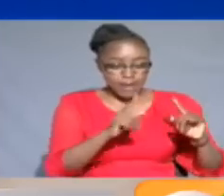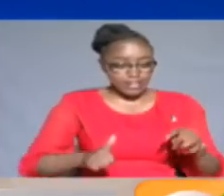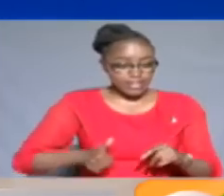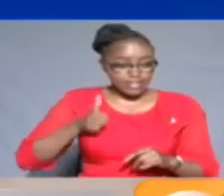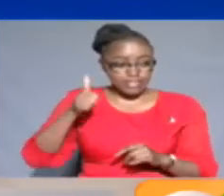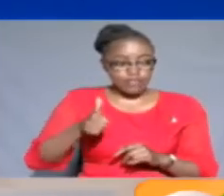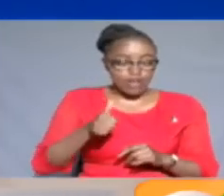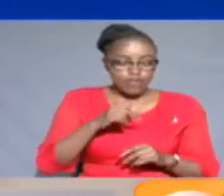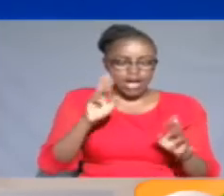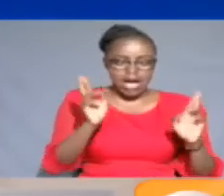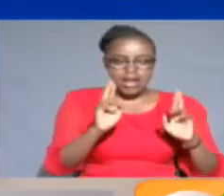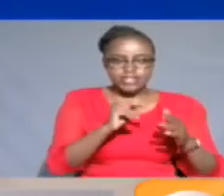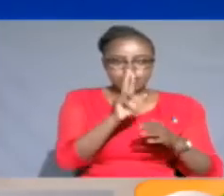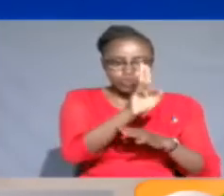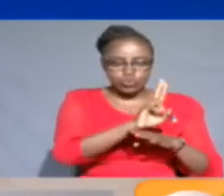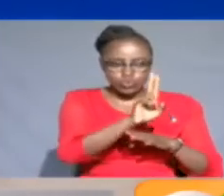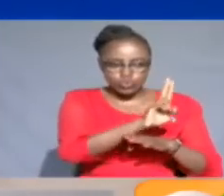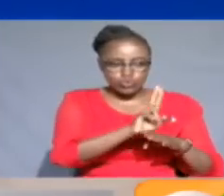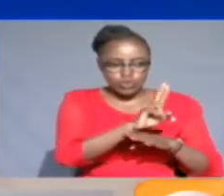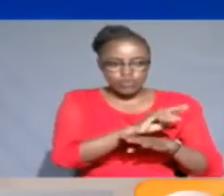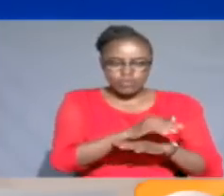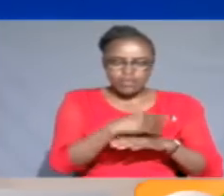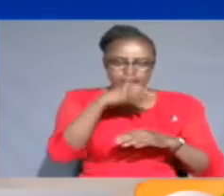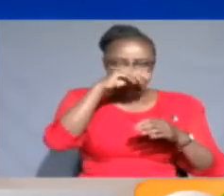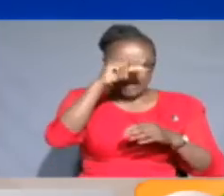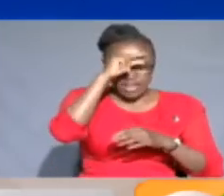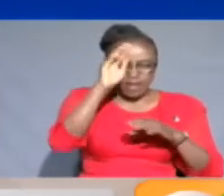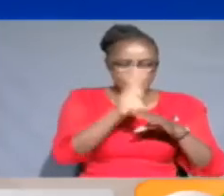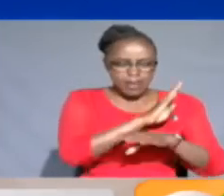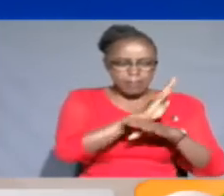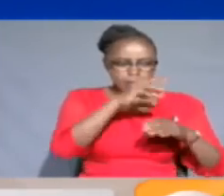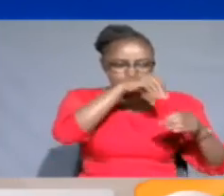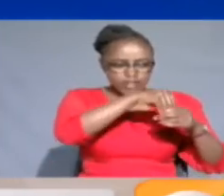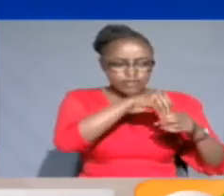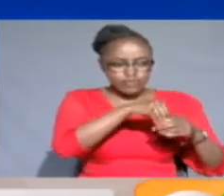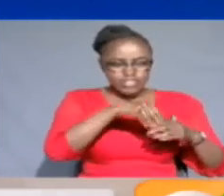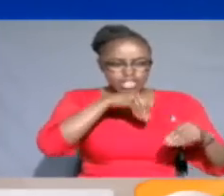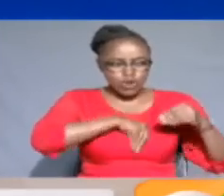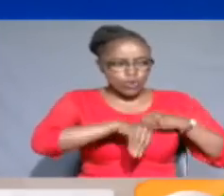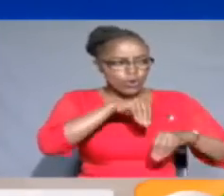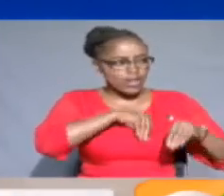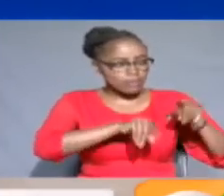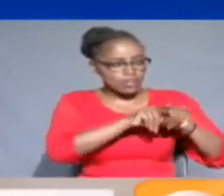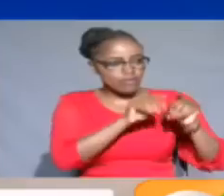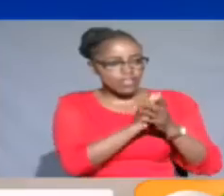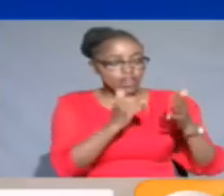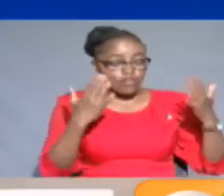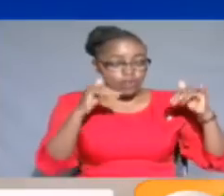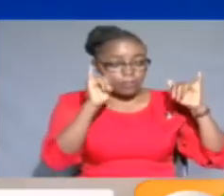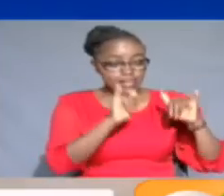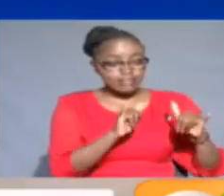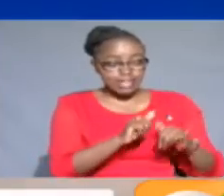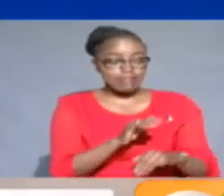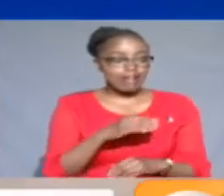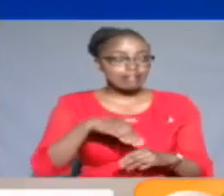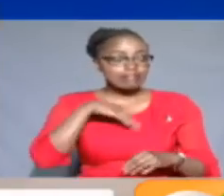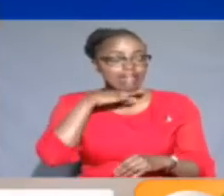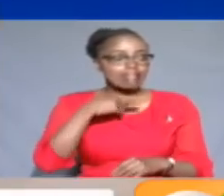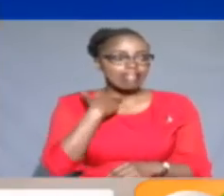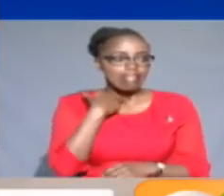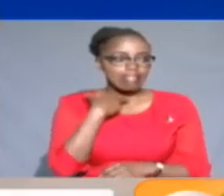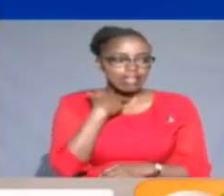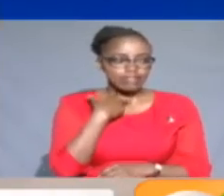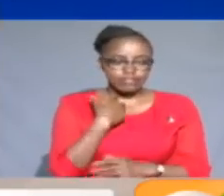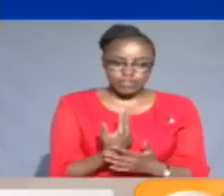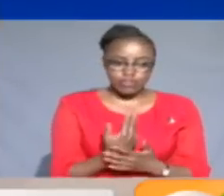class unwilling to spend and a government too busy investing in corruption, public health hospitals will forever remain death traps for the